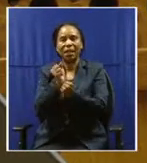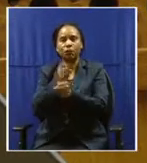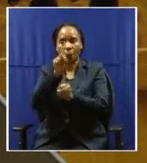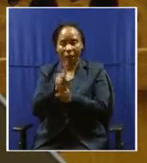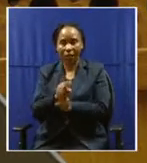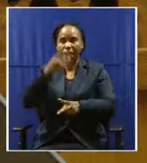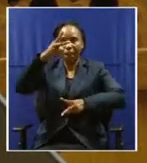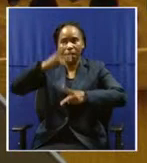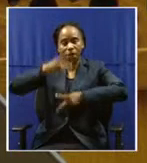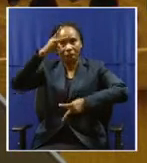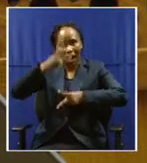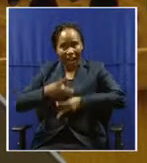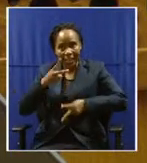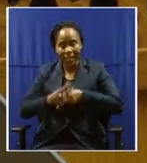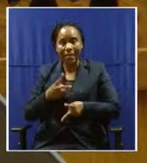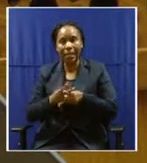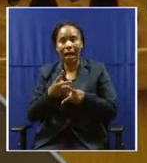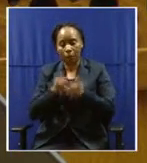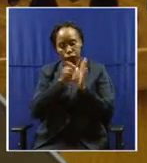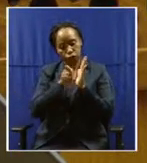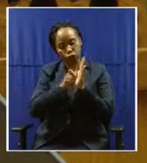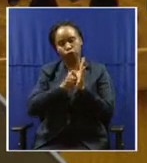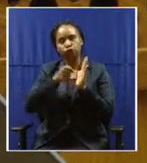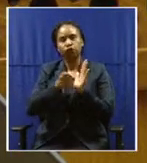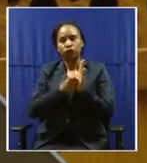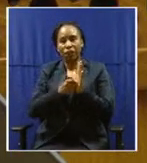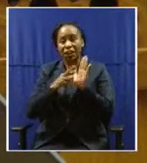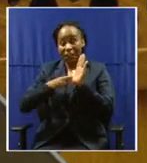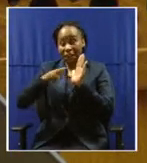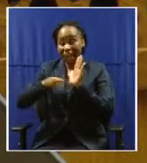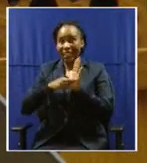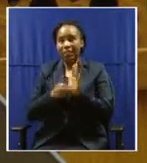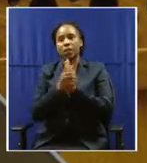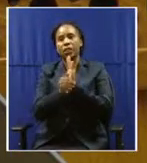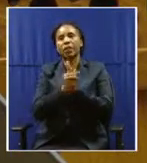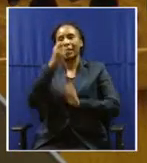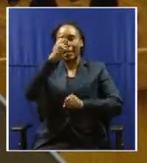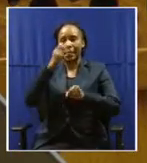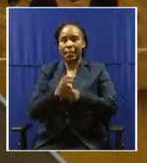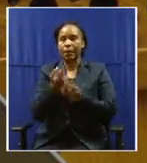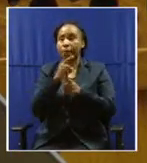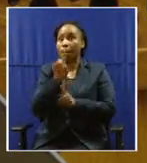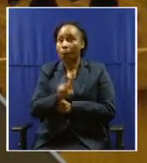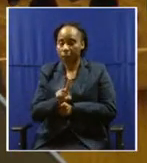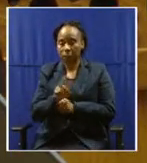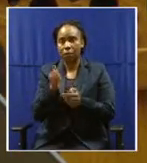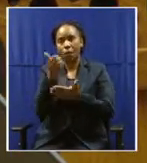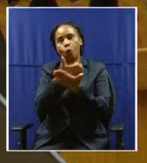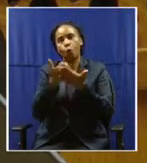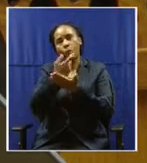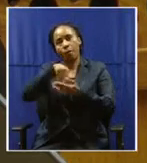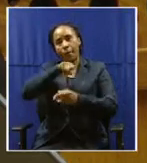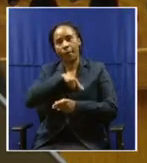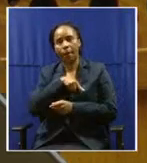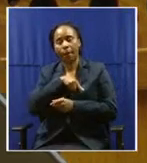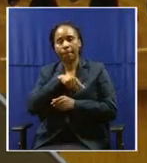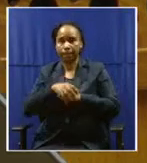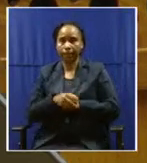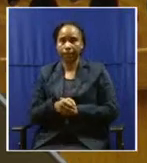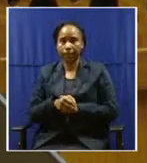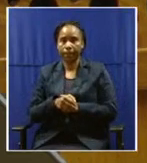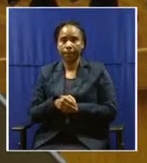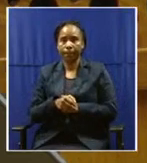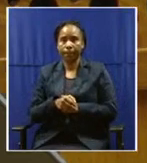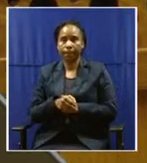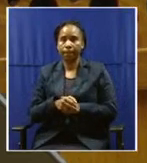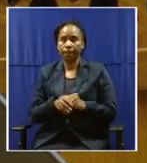version reflects the skills that are needed by our economy. This, too,